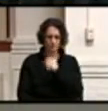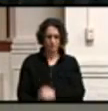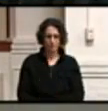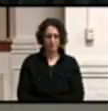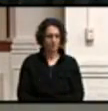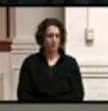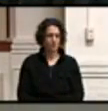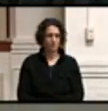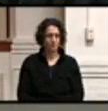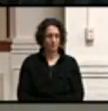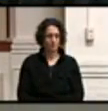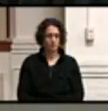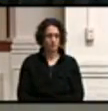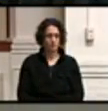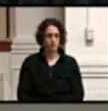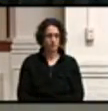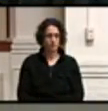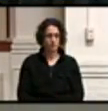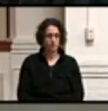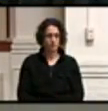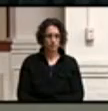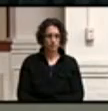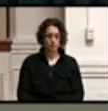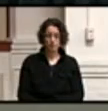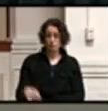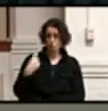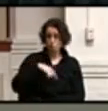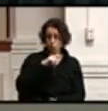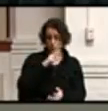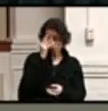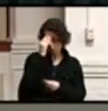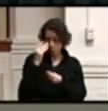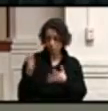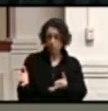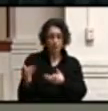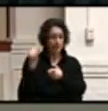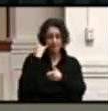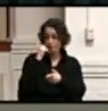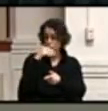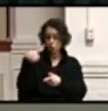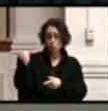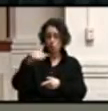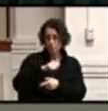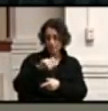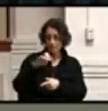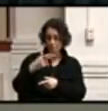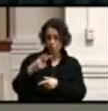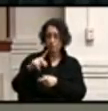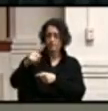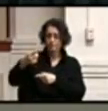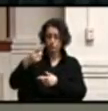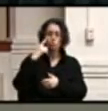I mean, the question is whether we want to give notice that we're going to be filing small claims court if these entities don't pay by March 1st.